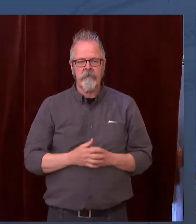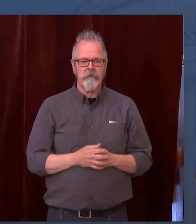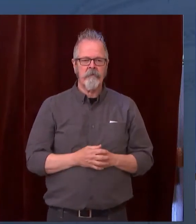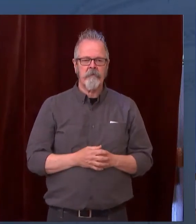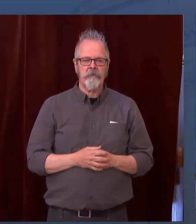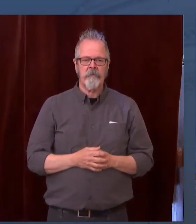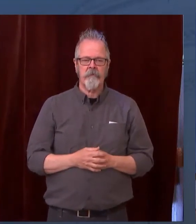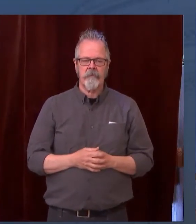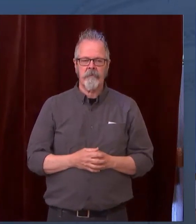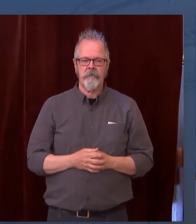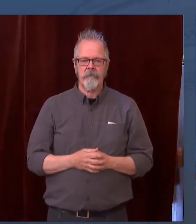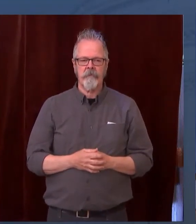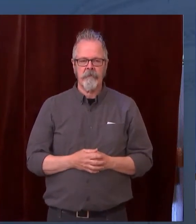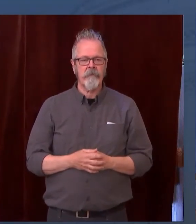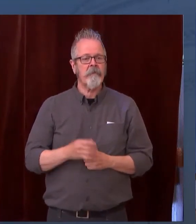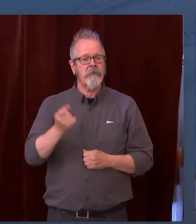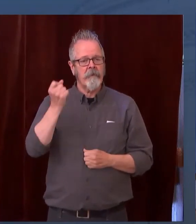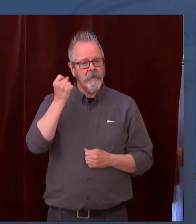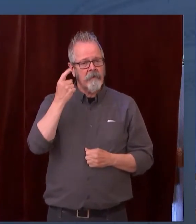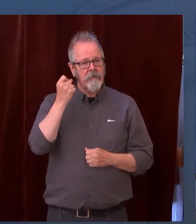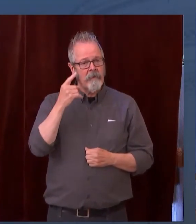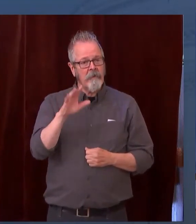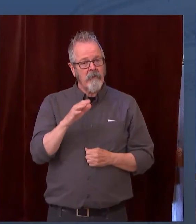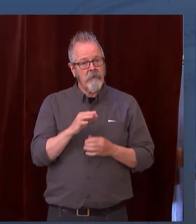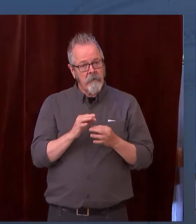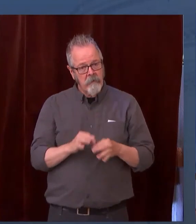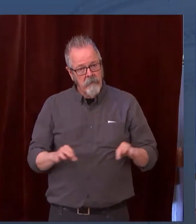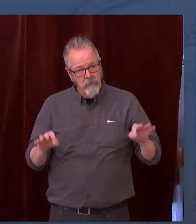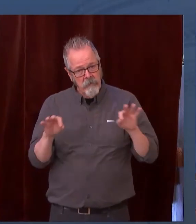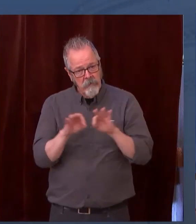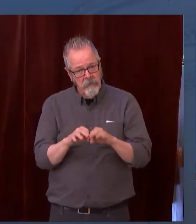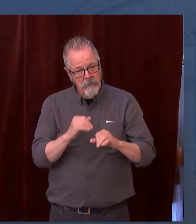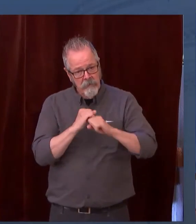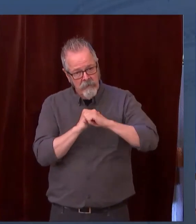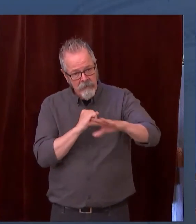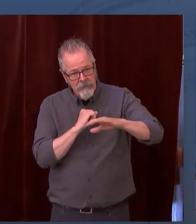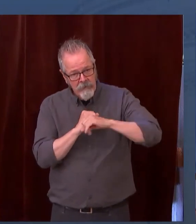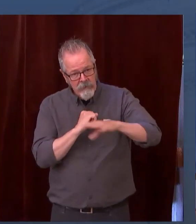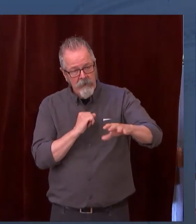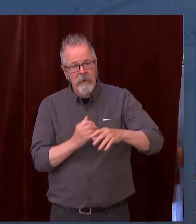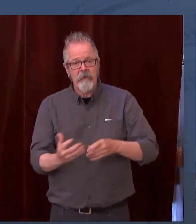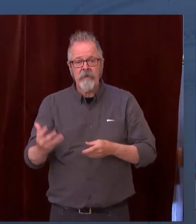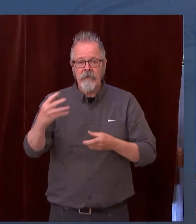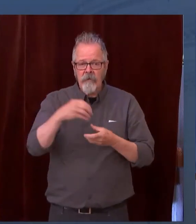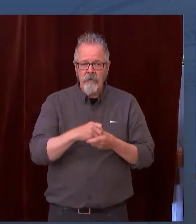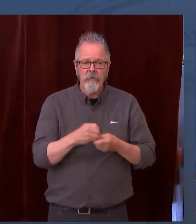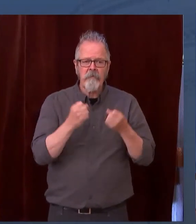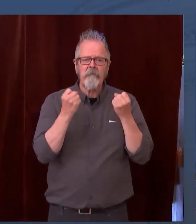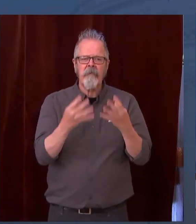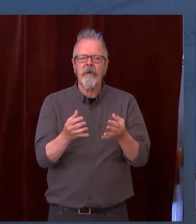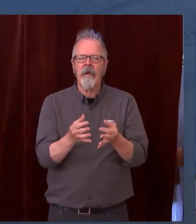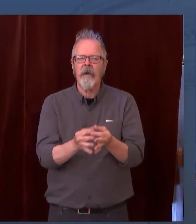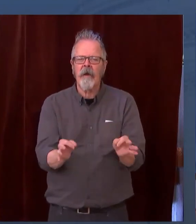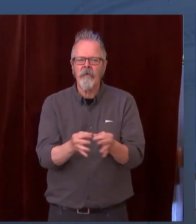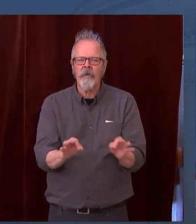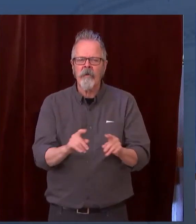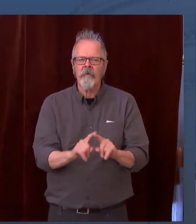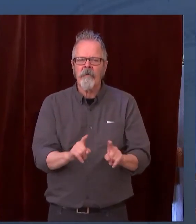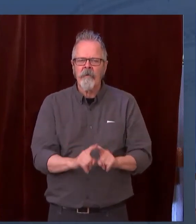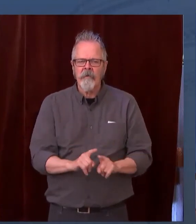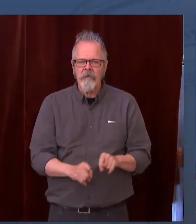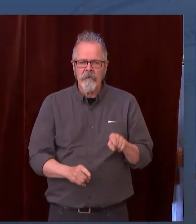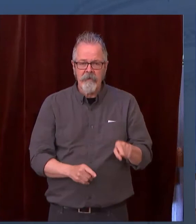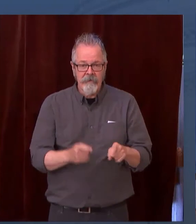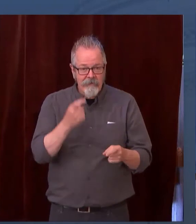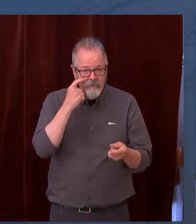the Hispanic community has been hit doubly hard. Their rate of infection has been much higher than their per capita